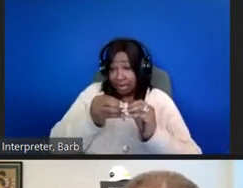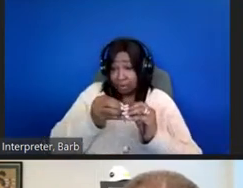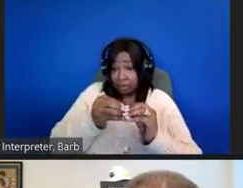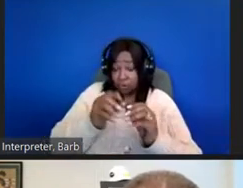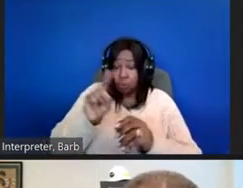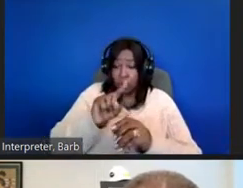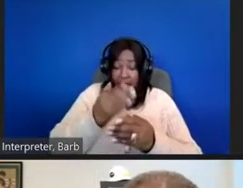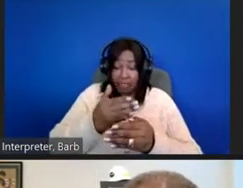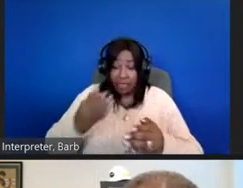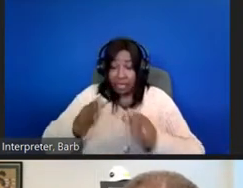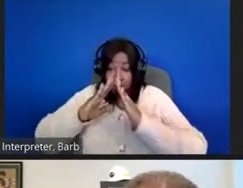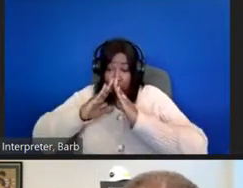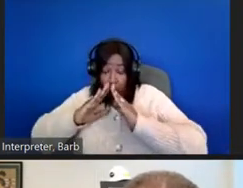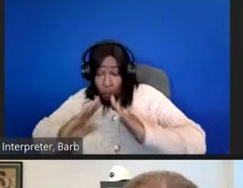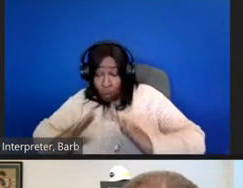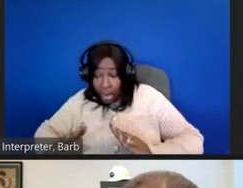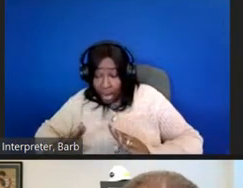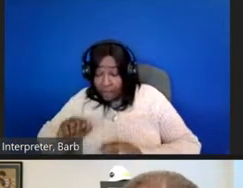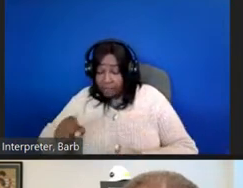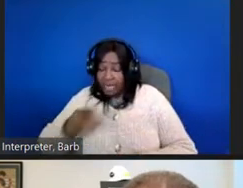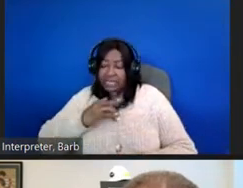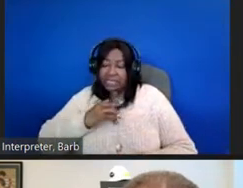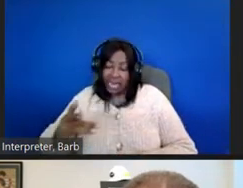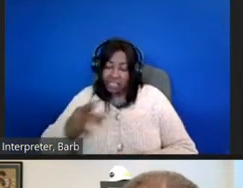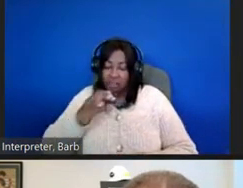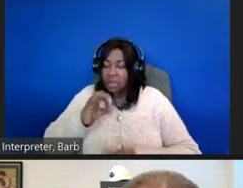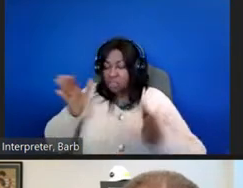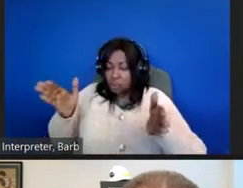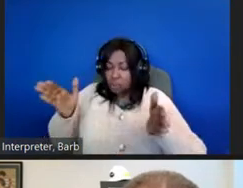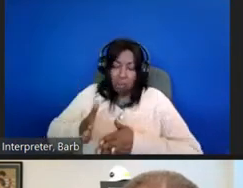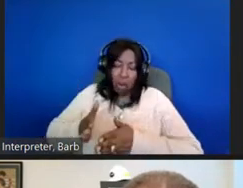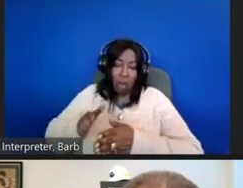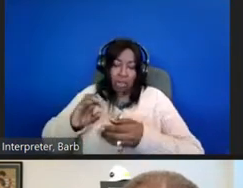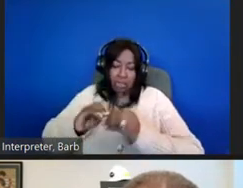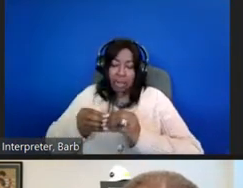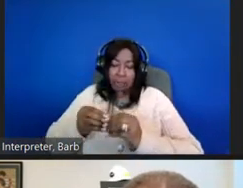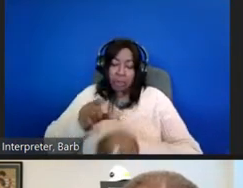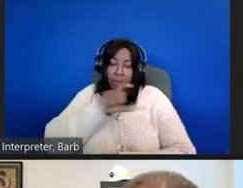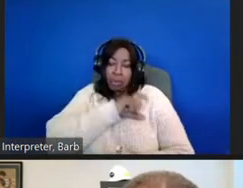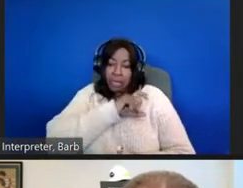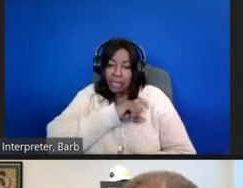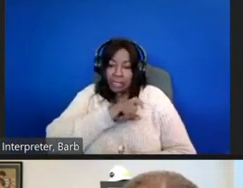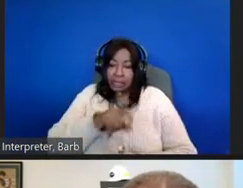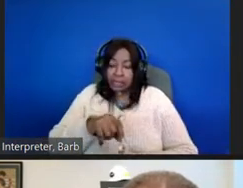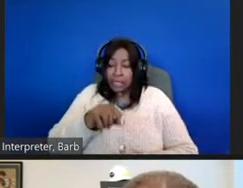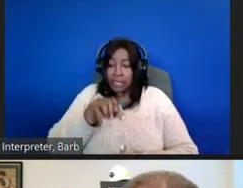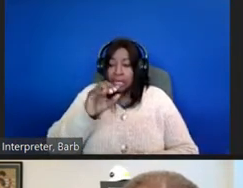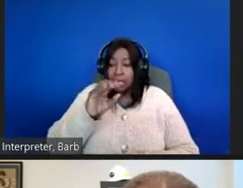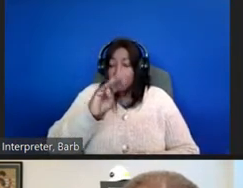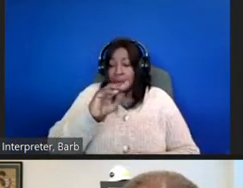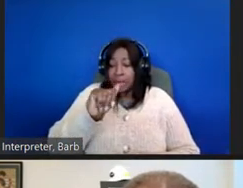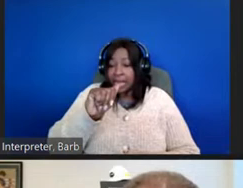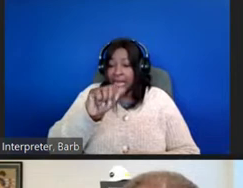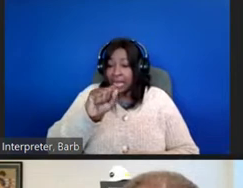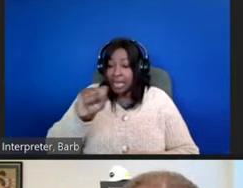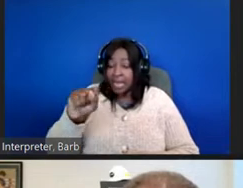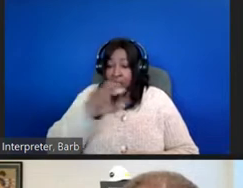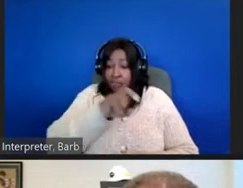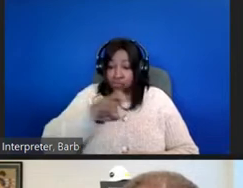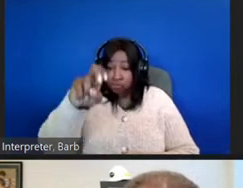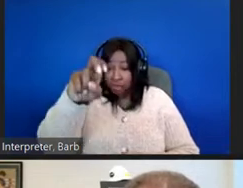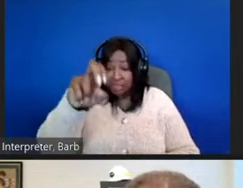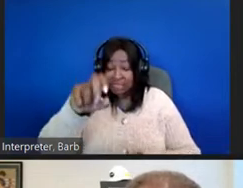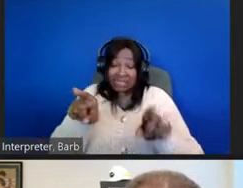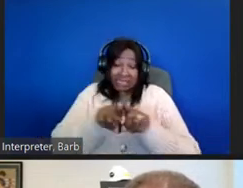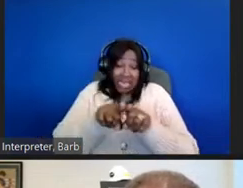quieter, there tends to be smaller numbers. Mass transit, It same with mass